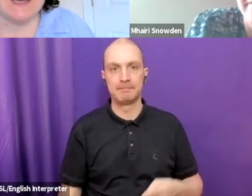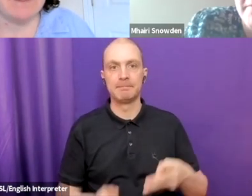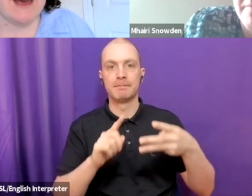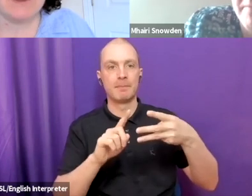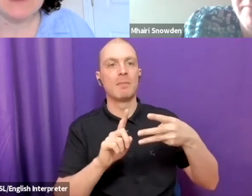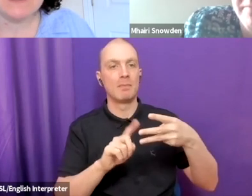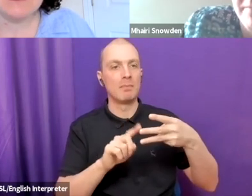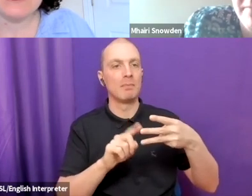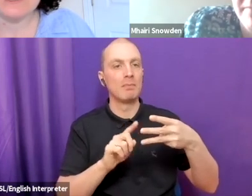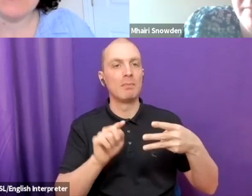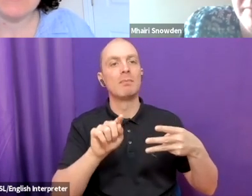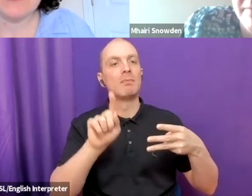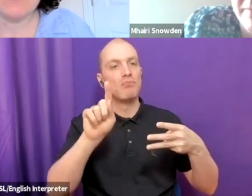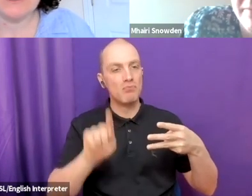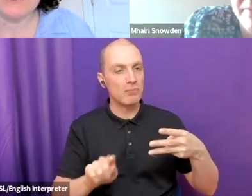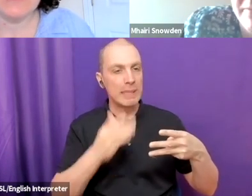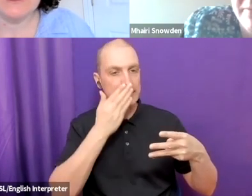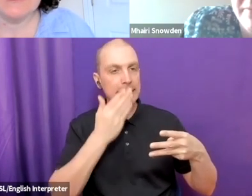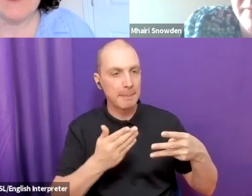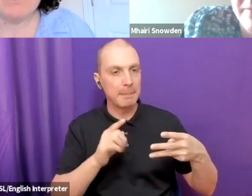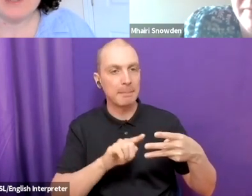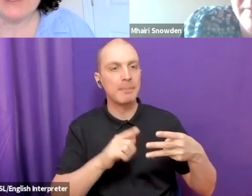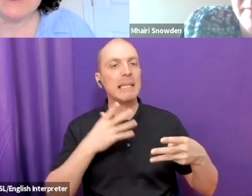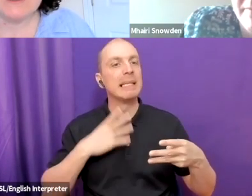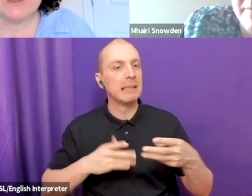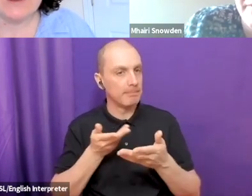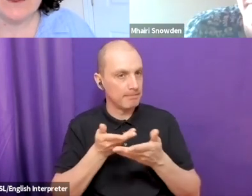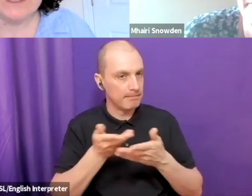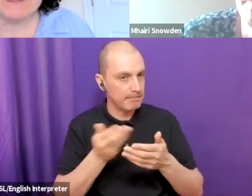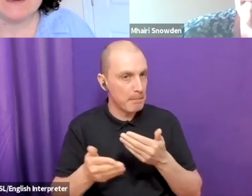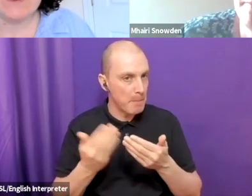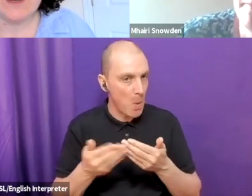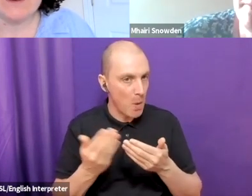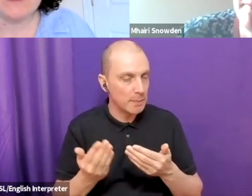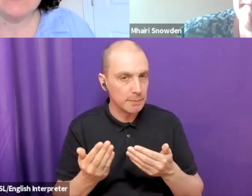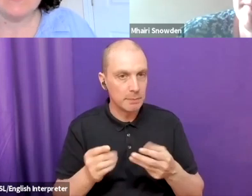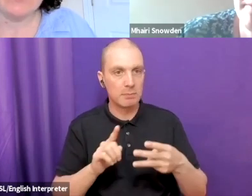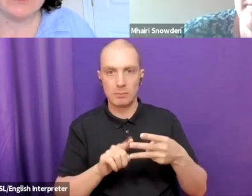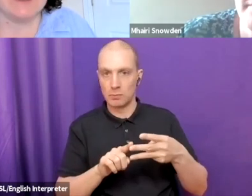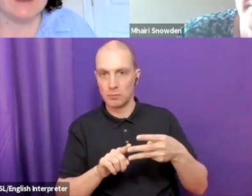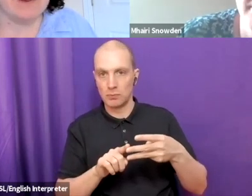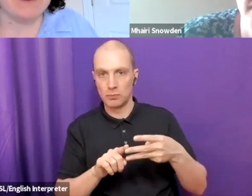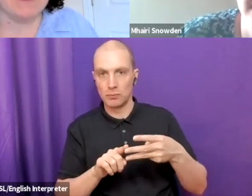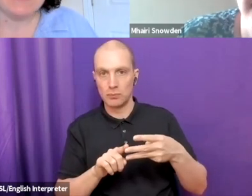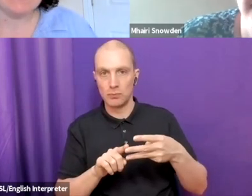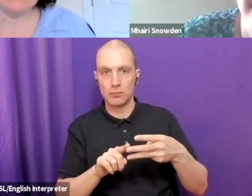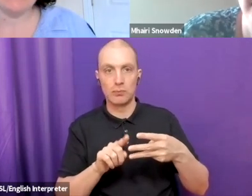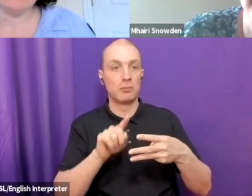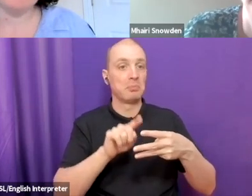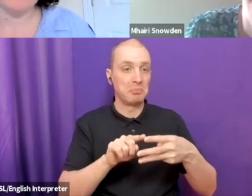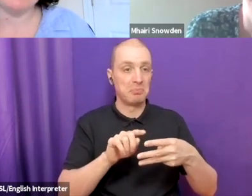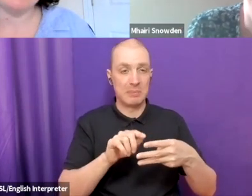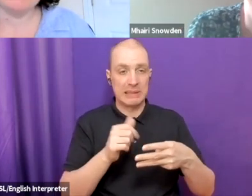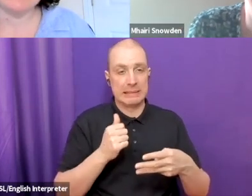people in my team, perhaps, and see whether this is going to be something that we can do. But a good 40% of you are also thinking about submitting